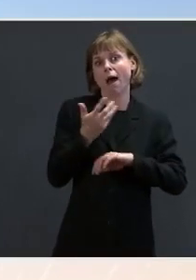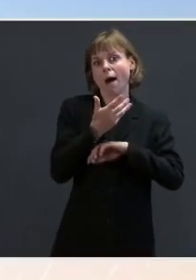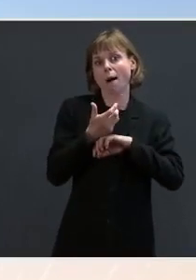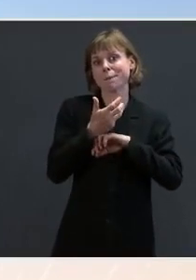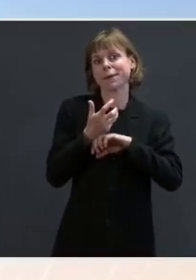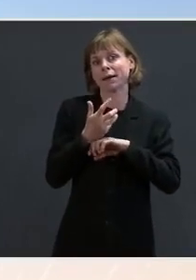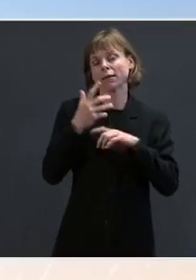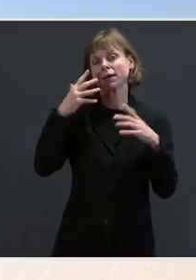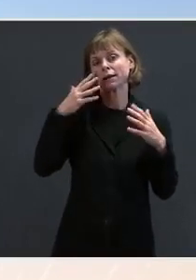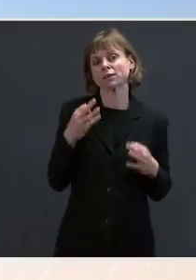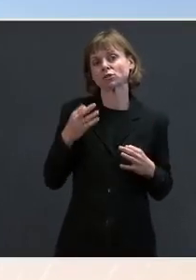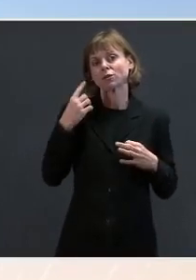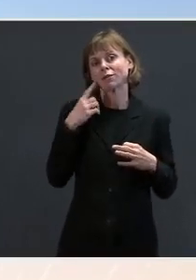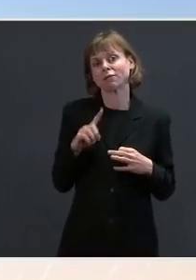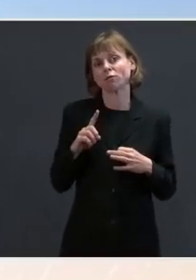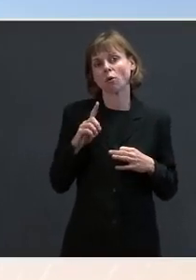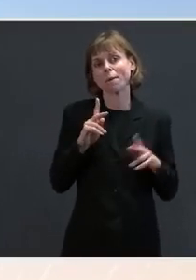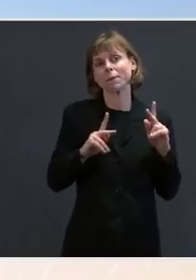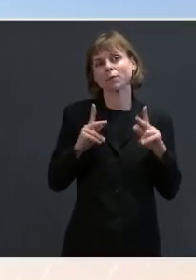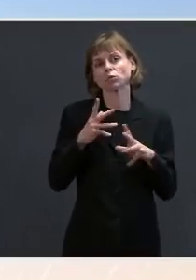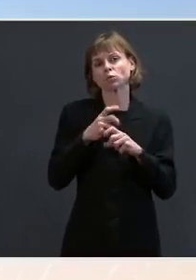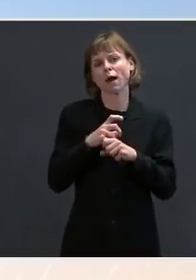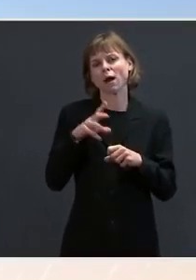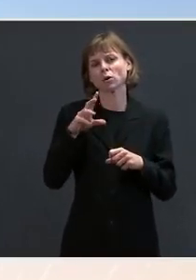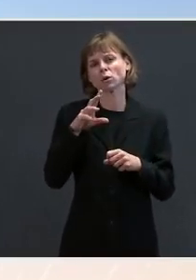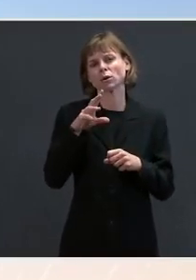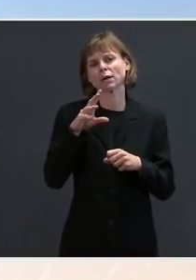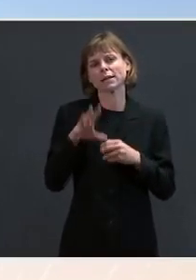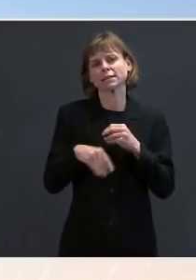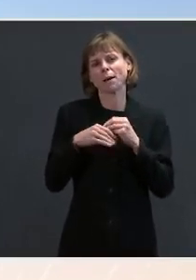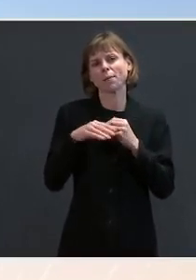Ricans to receive supplemental Social Security income.